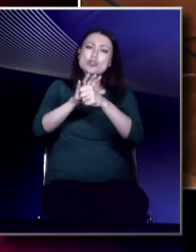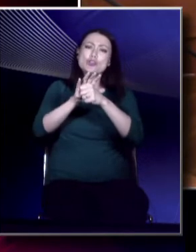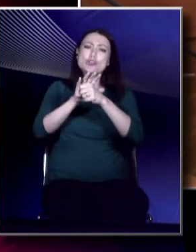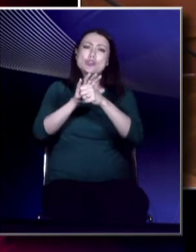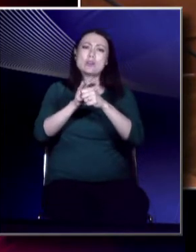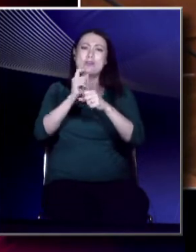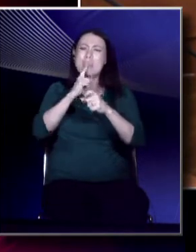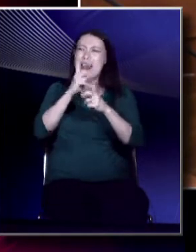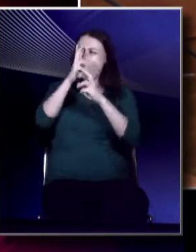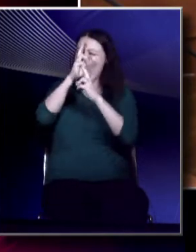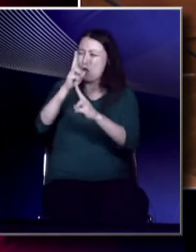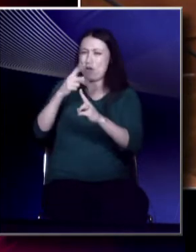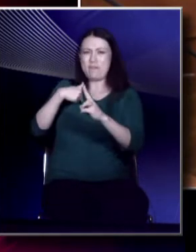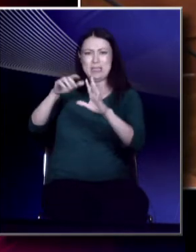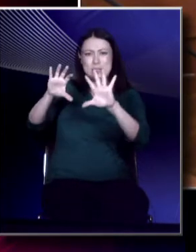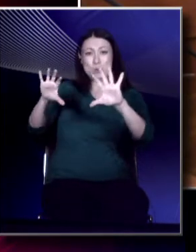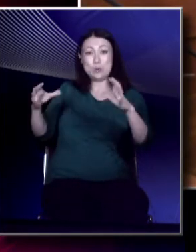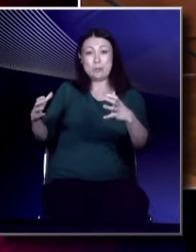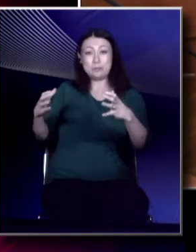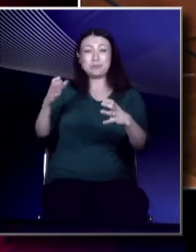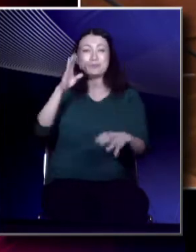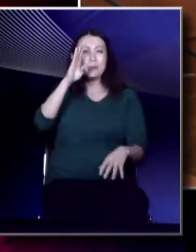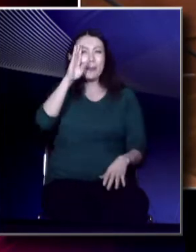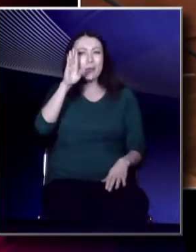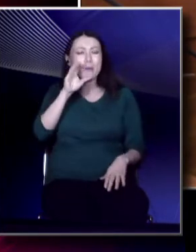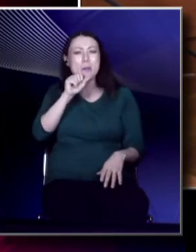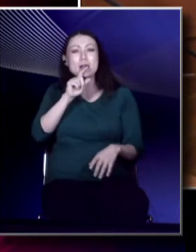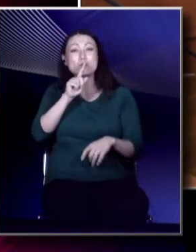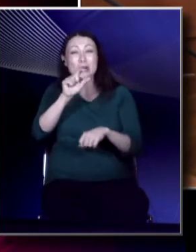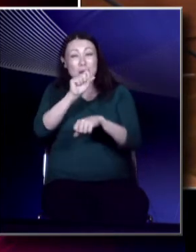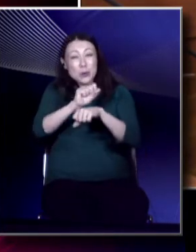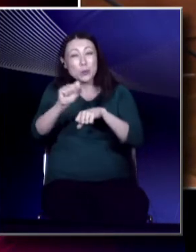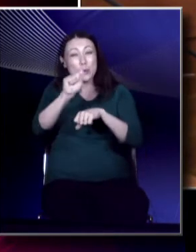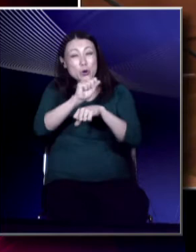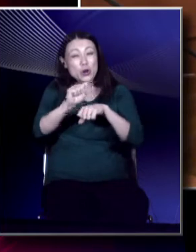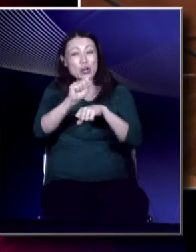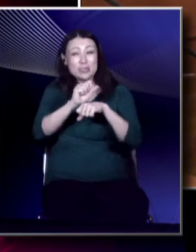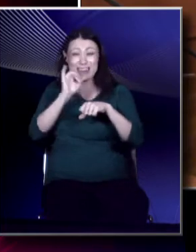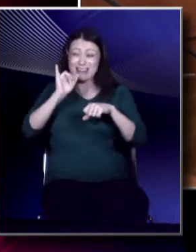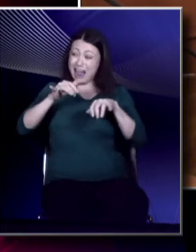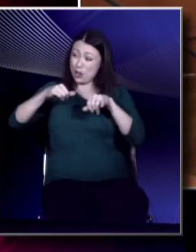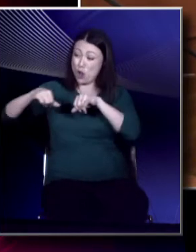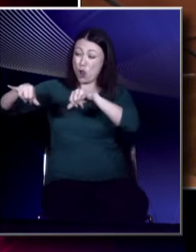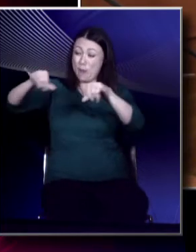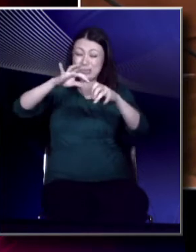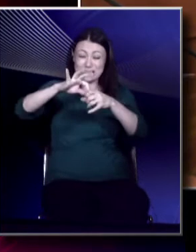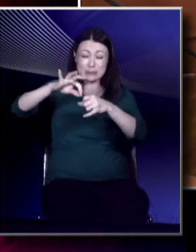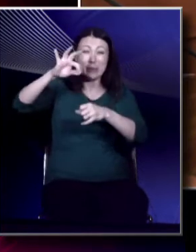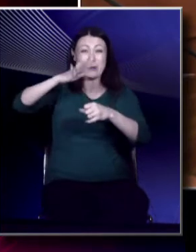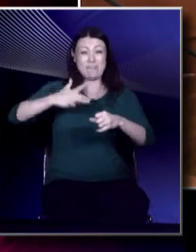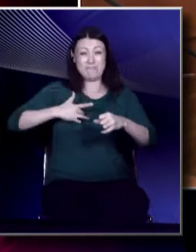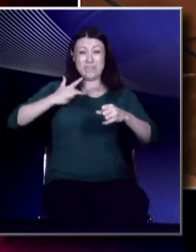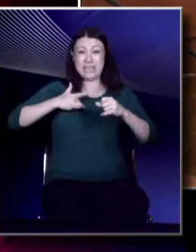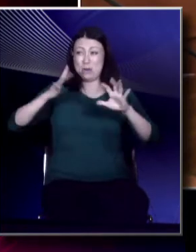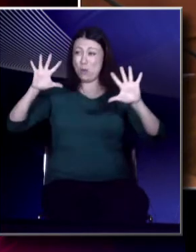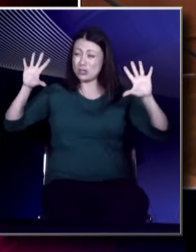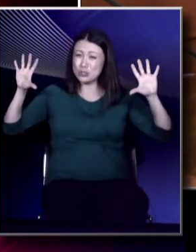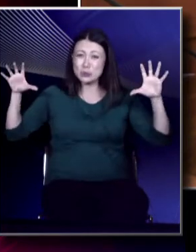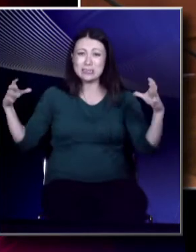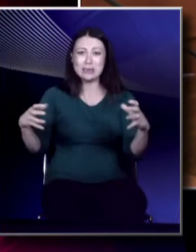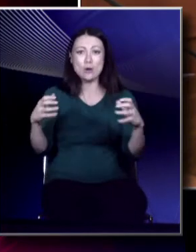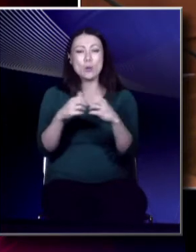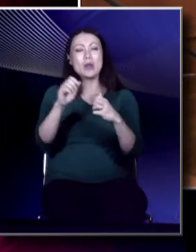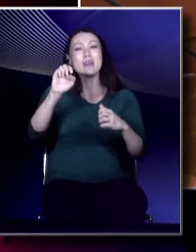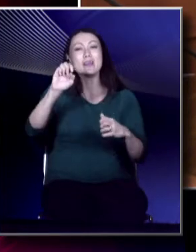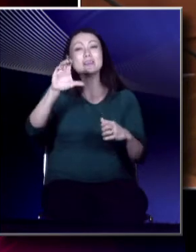the honor of a group. Barbara has worked to bring that common spirit to the ECFE program. This spirit can only